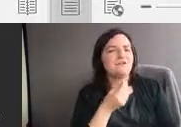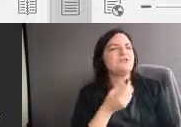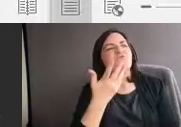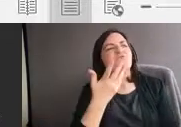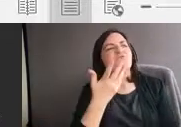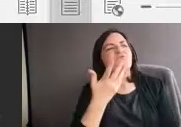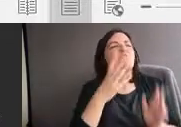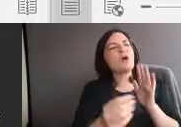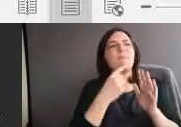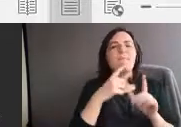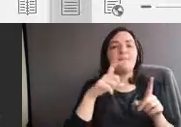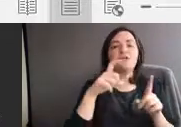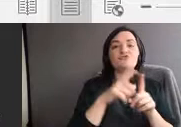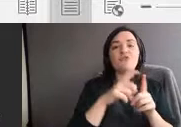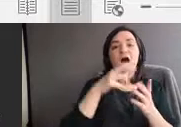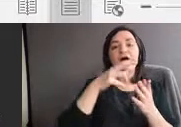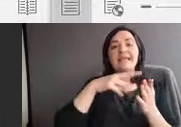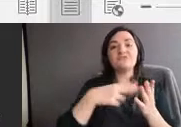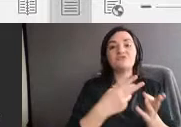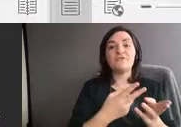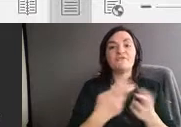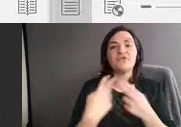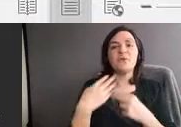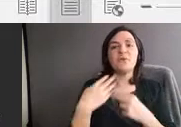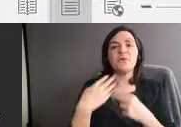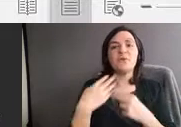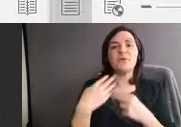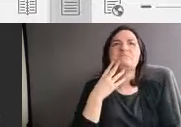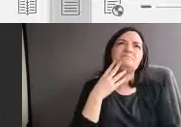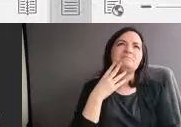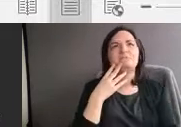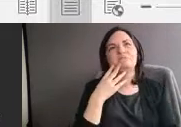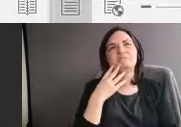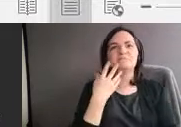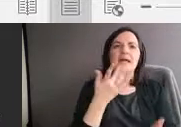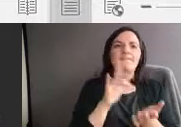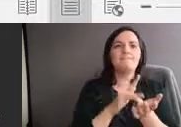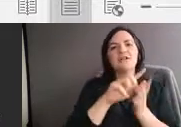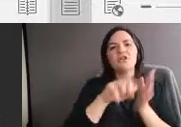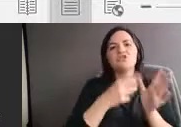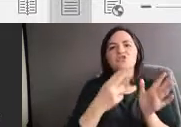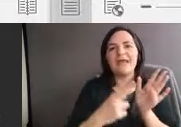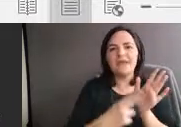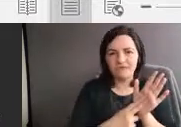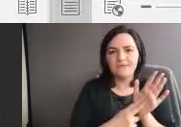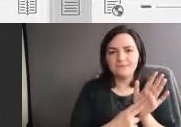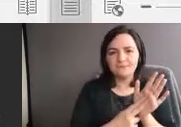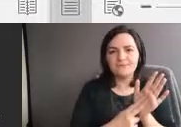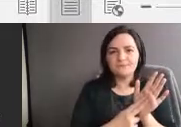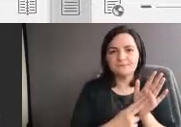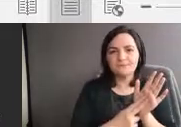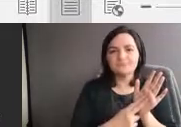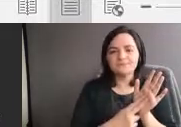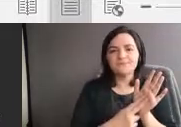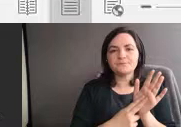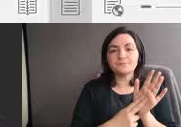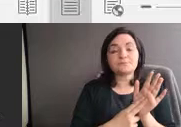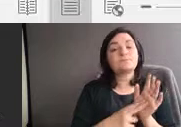draft literature review done by the middle of January. Then what you could do then